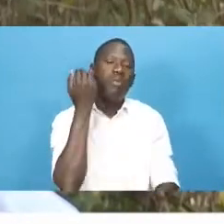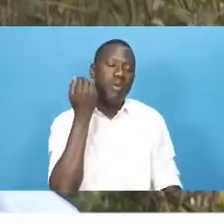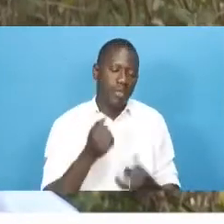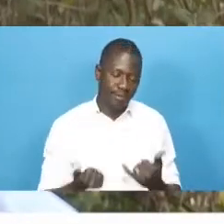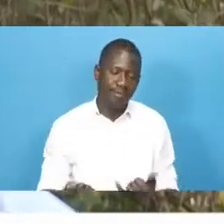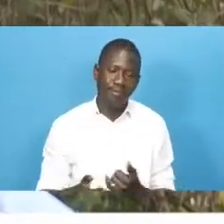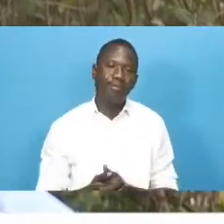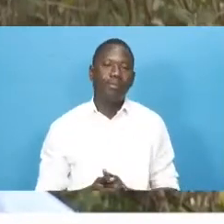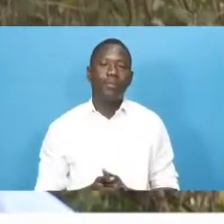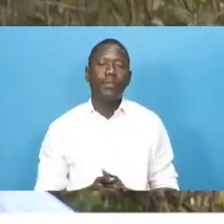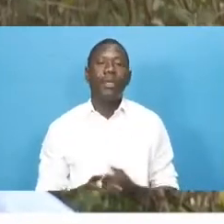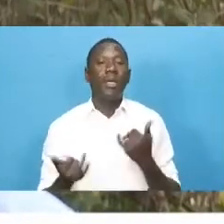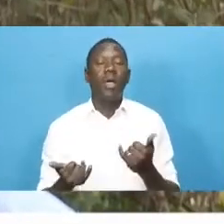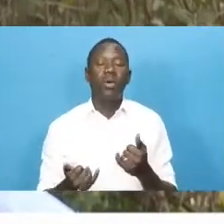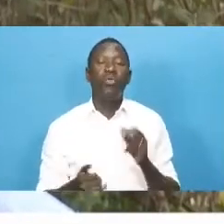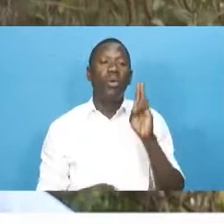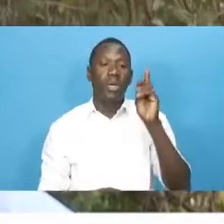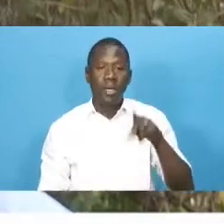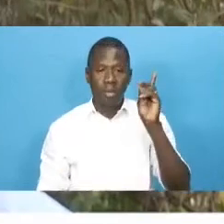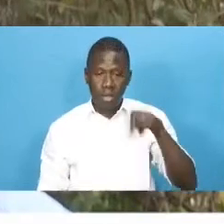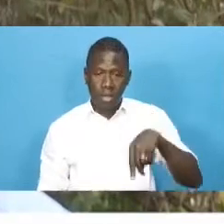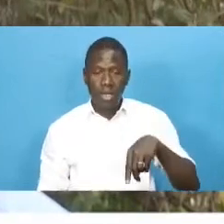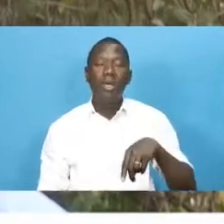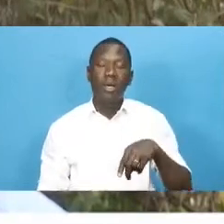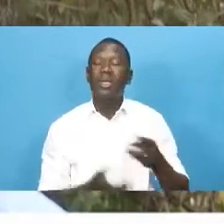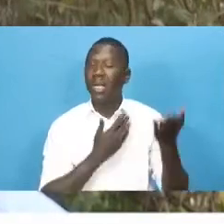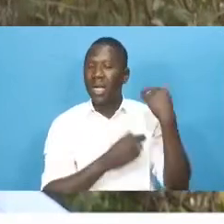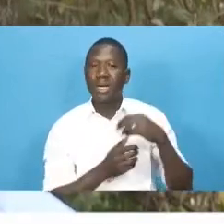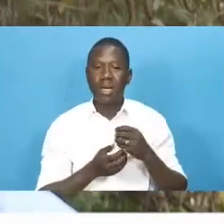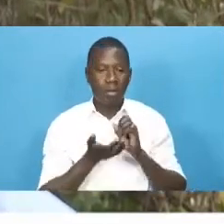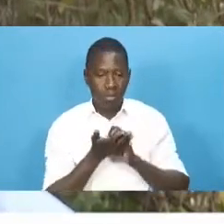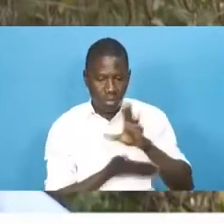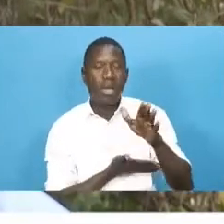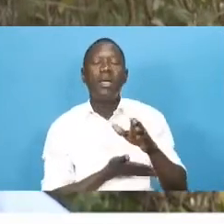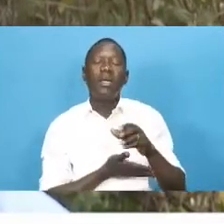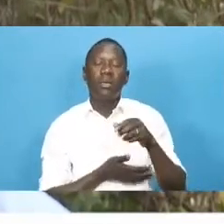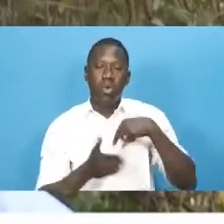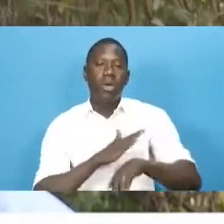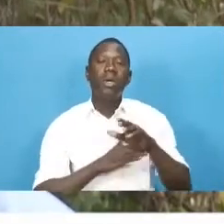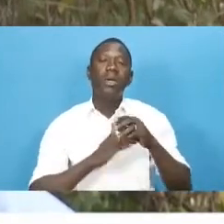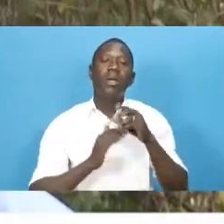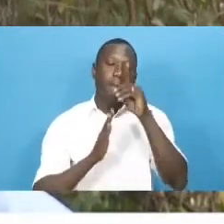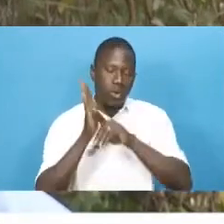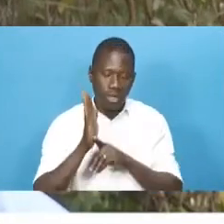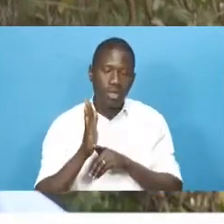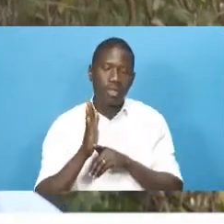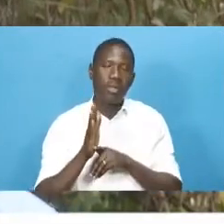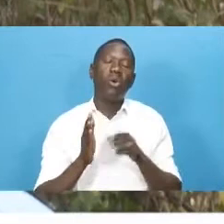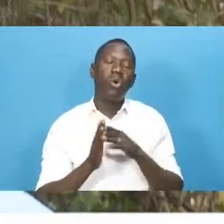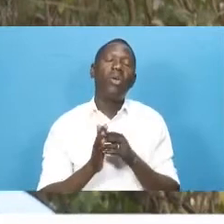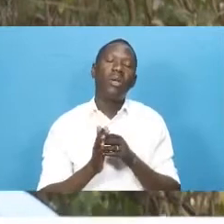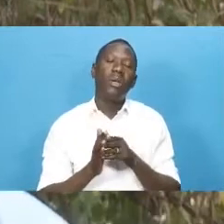UNDP co-applied for a project under the NAMA facility, which is a facility at